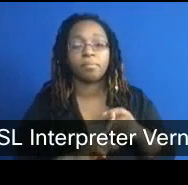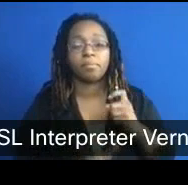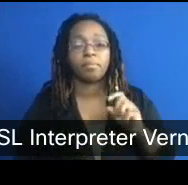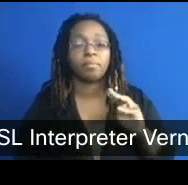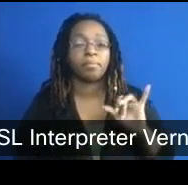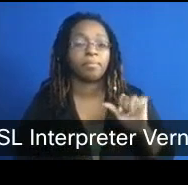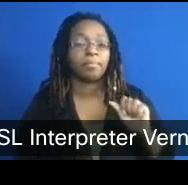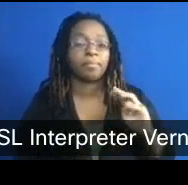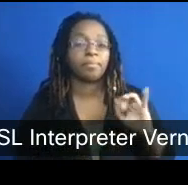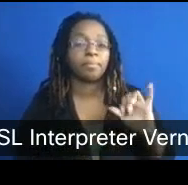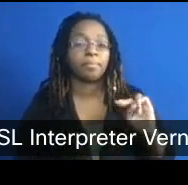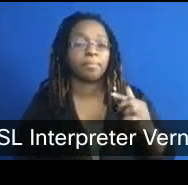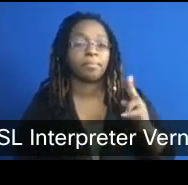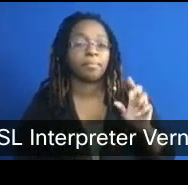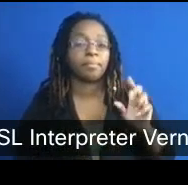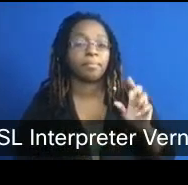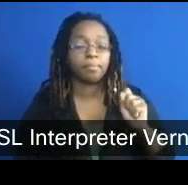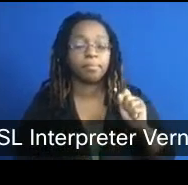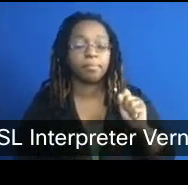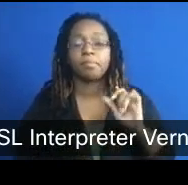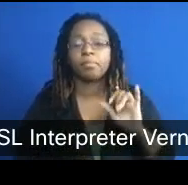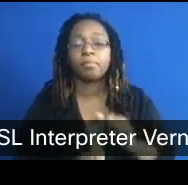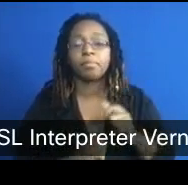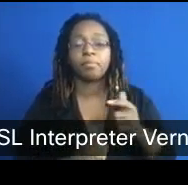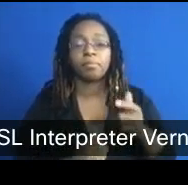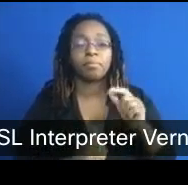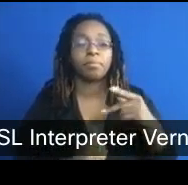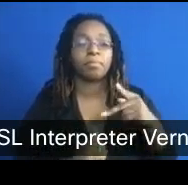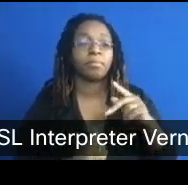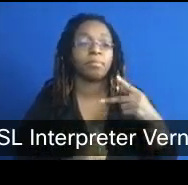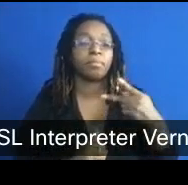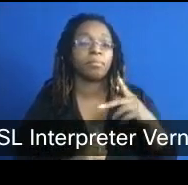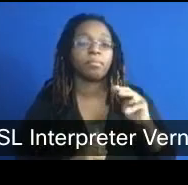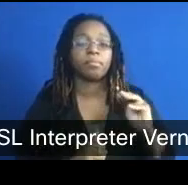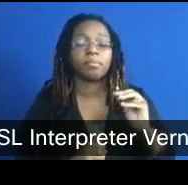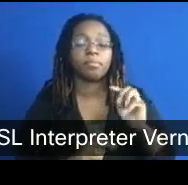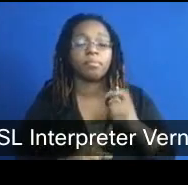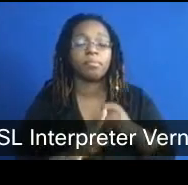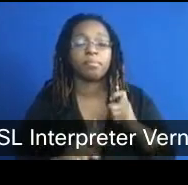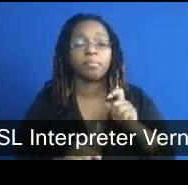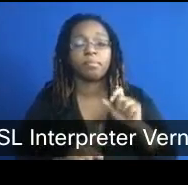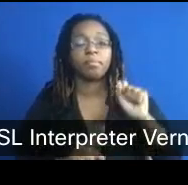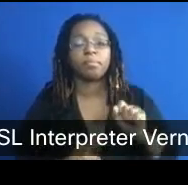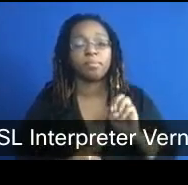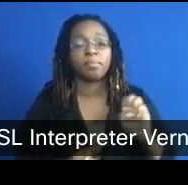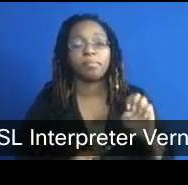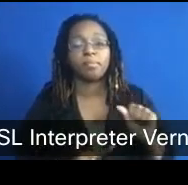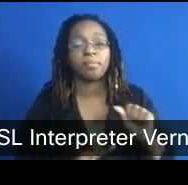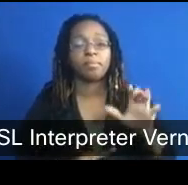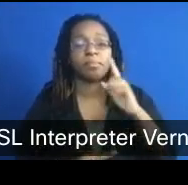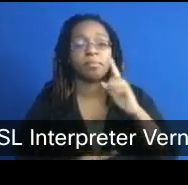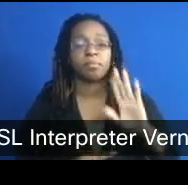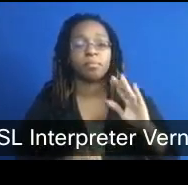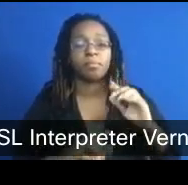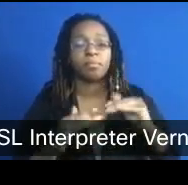mapping exercise has been used by the Southeast Asian Diaspora Project, which is available